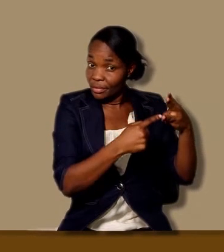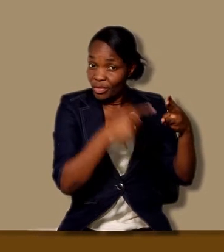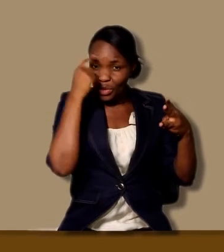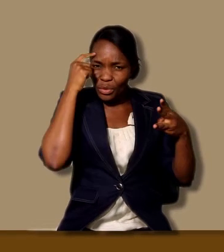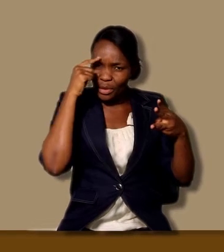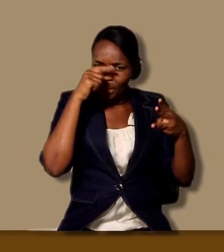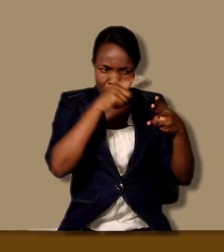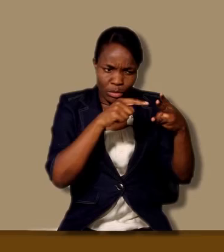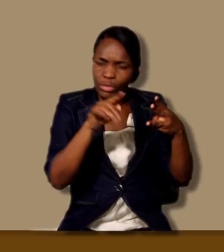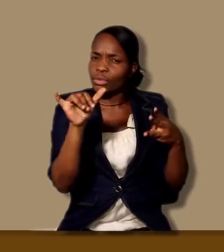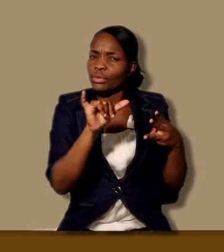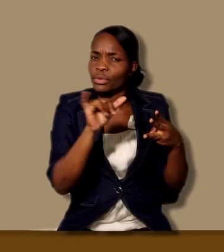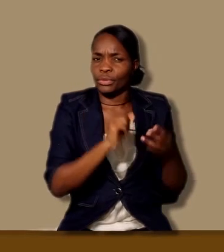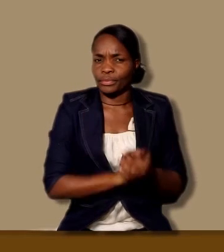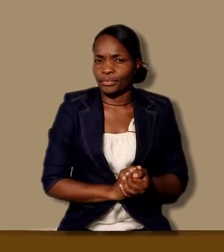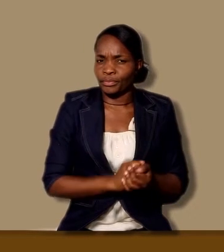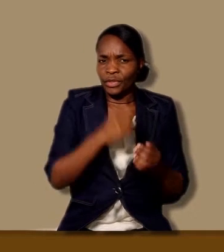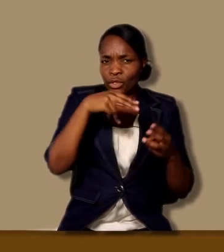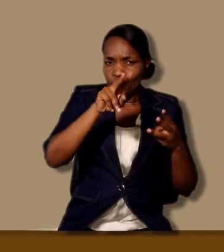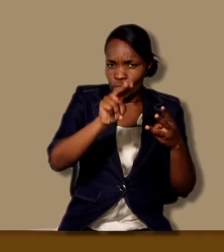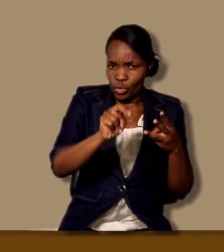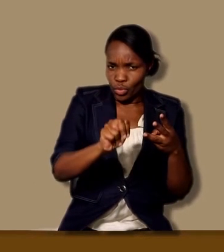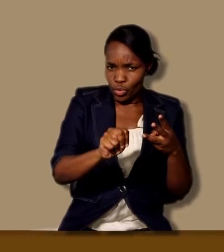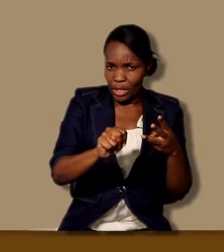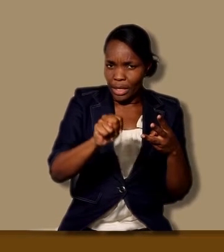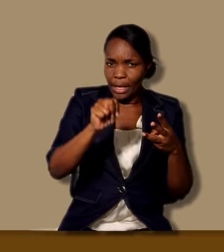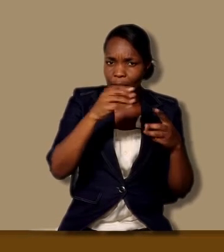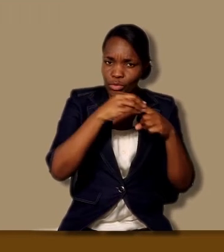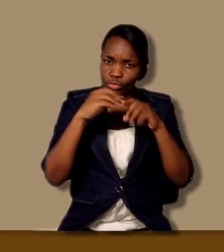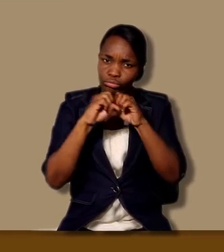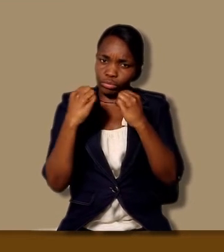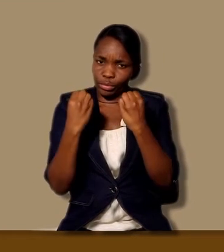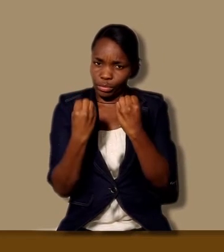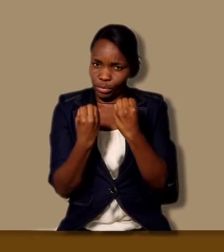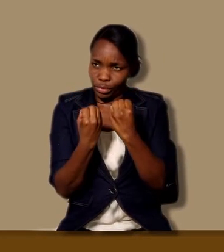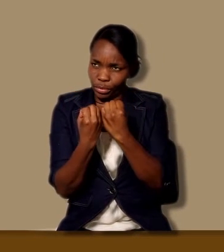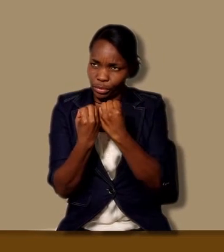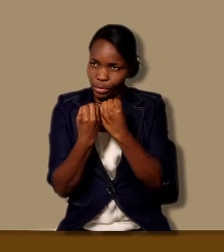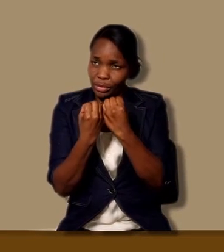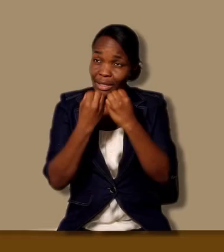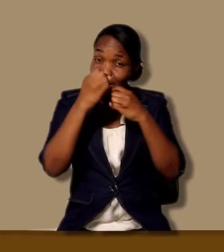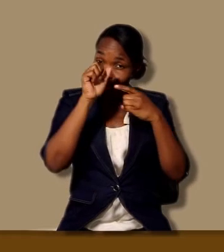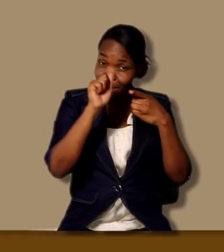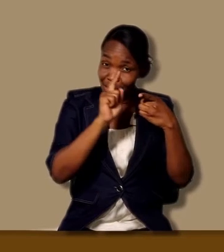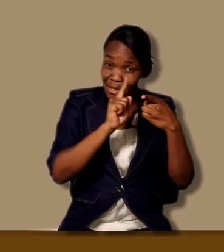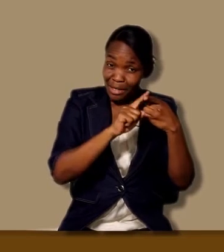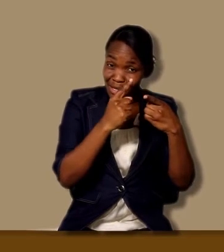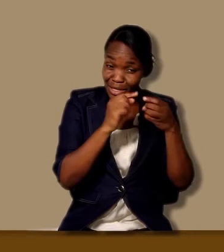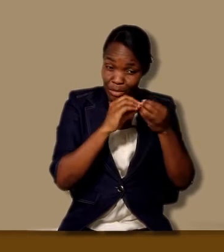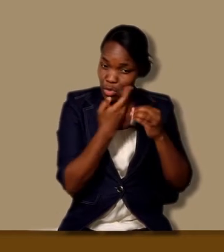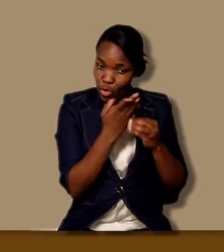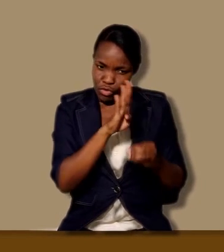is the question. Tell us which statement from these 3 options you think is correct. The United